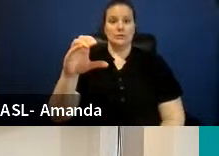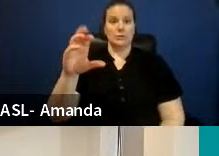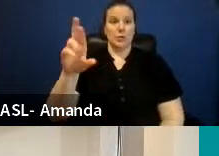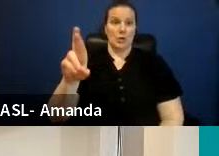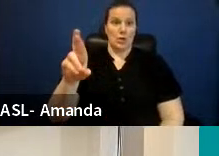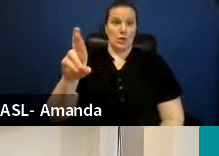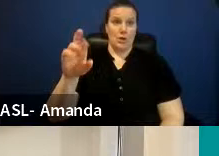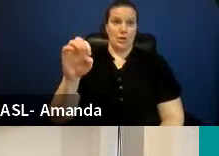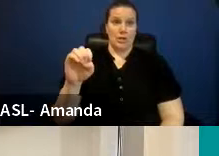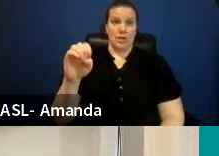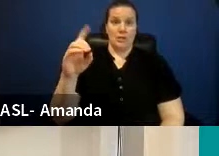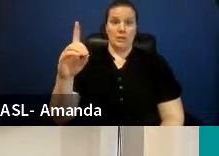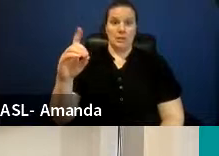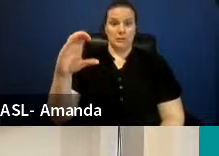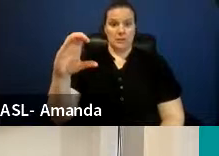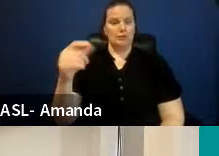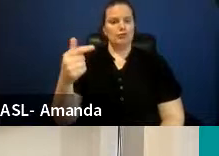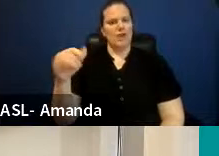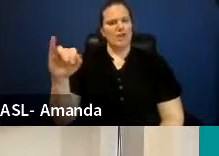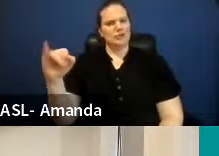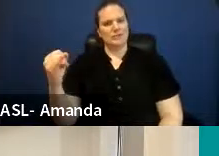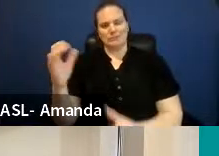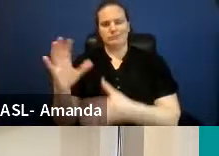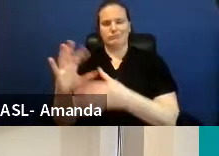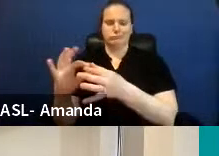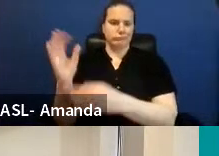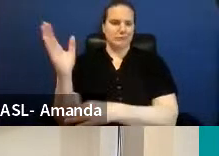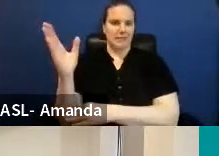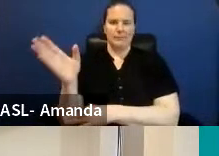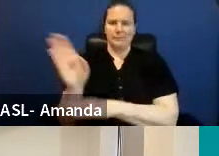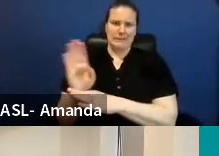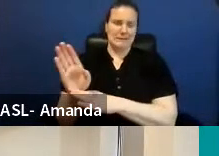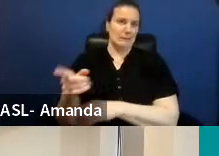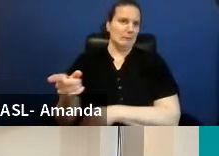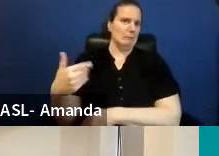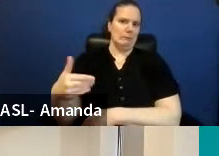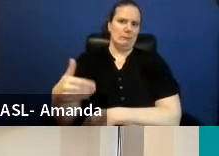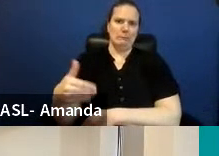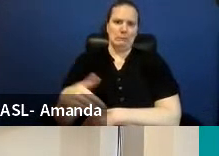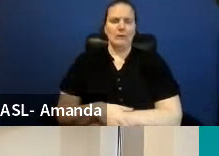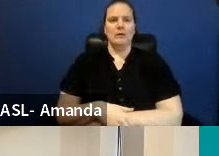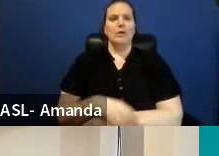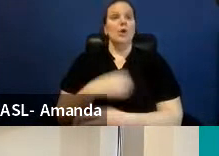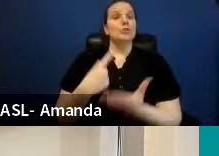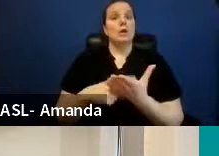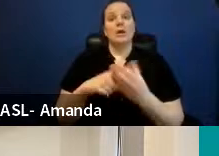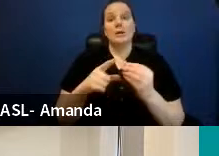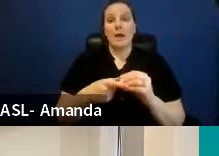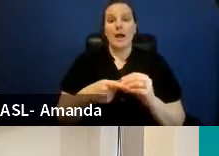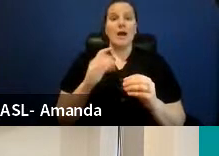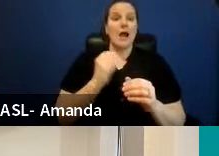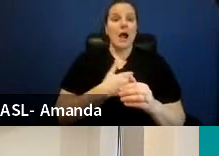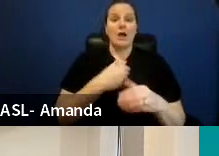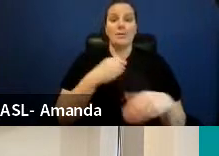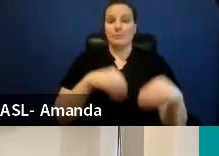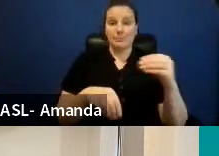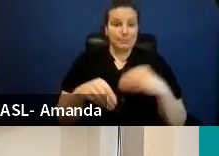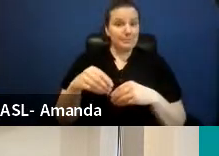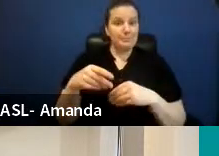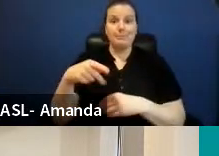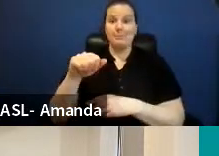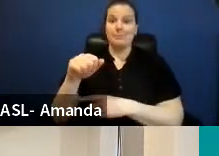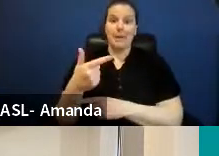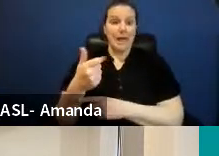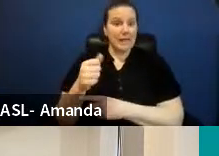Greg again presented. He's a busy guy. And he talked about our packaging. We were looking at how